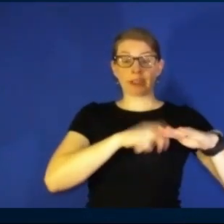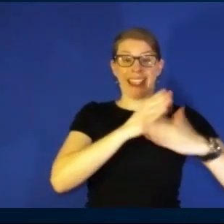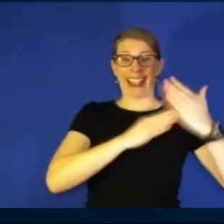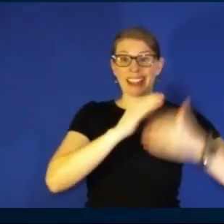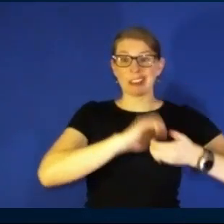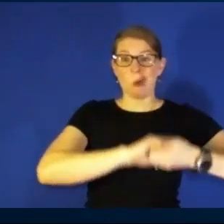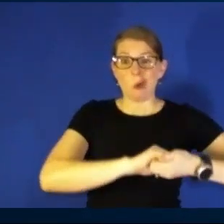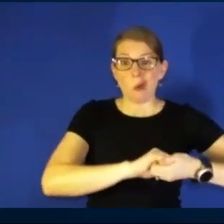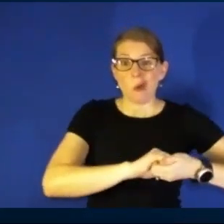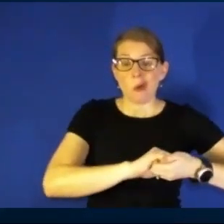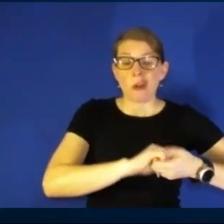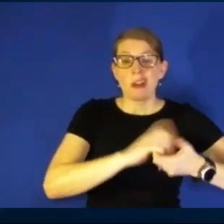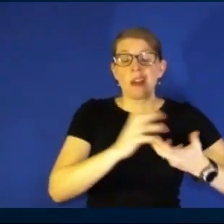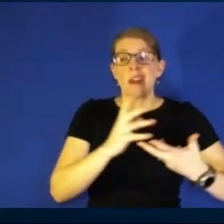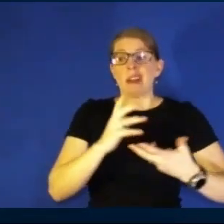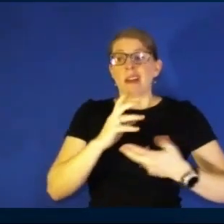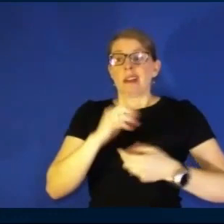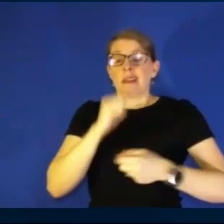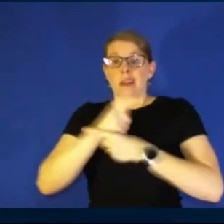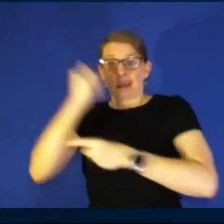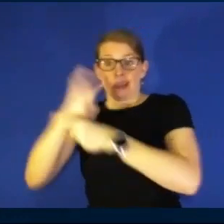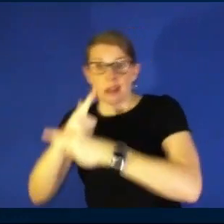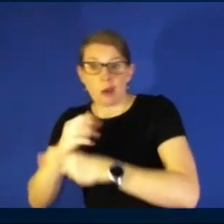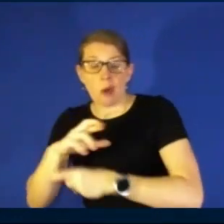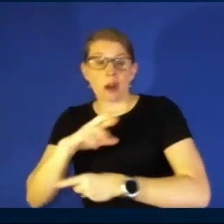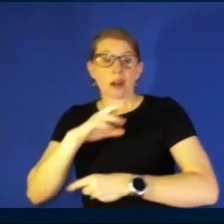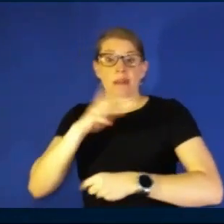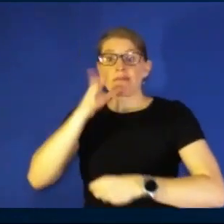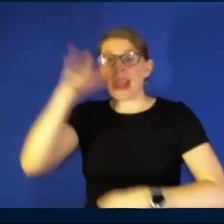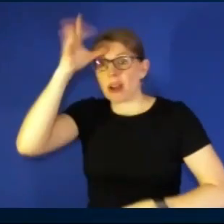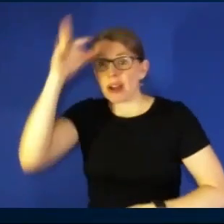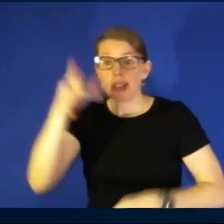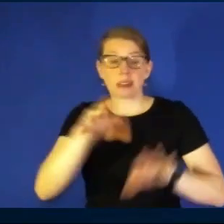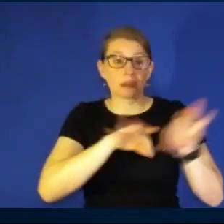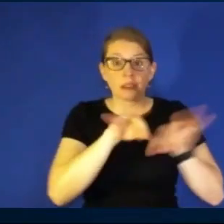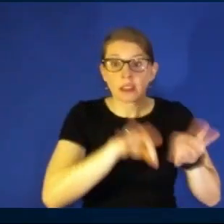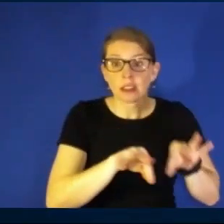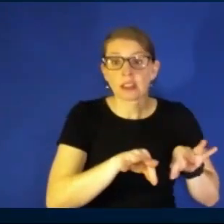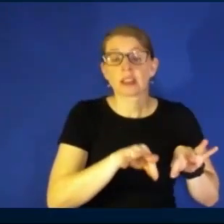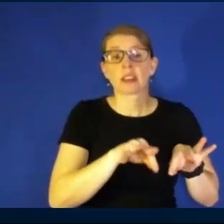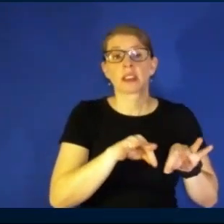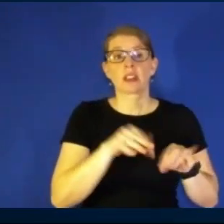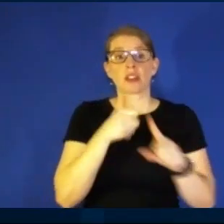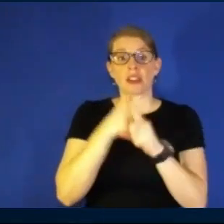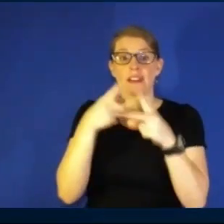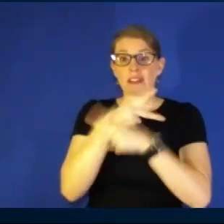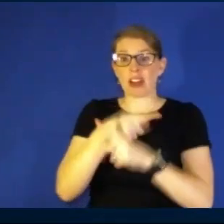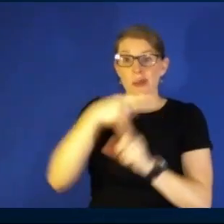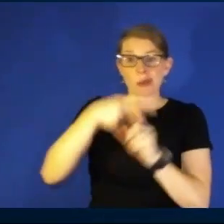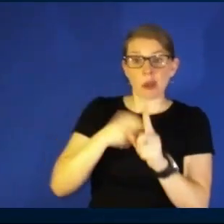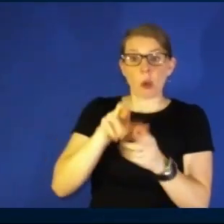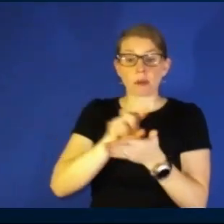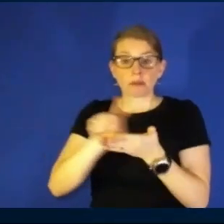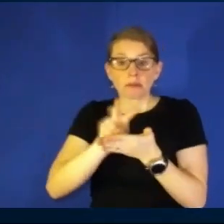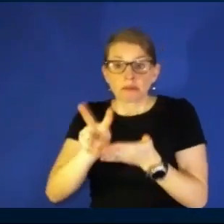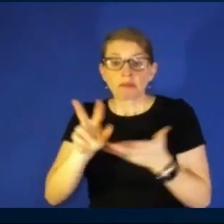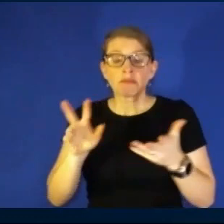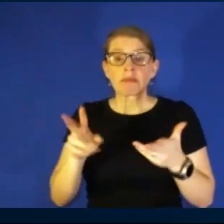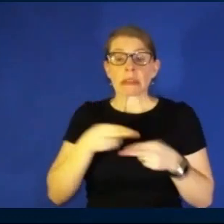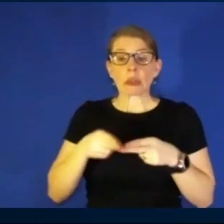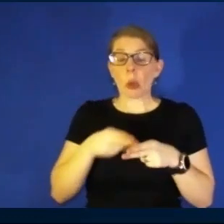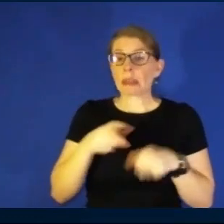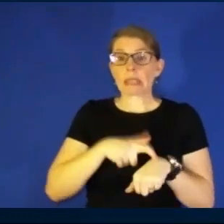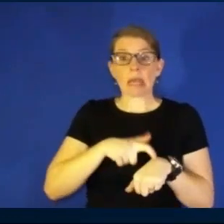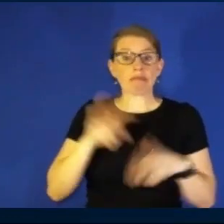or a sibling, but you have to kind of figure that all out within a month or a few weeks and know